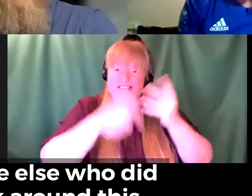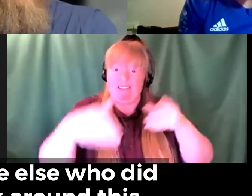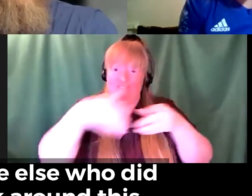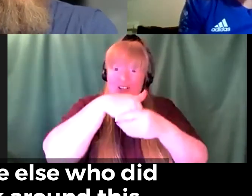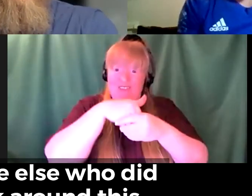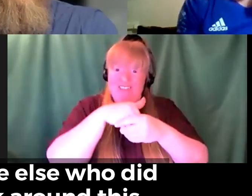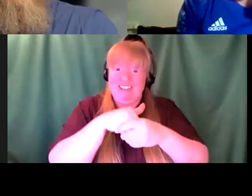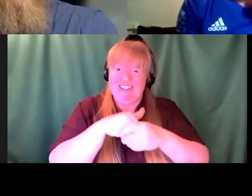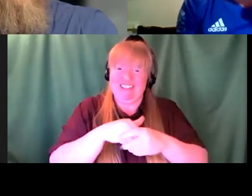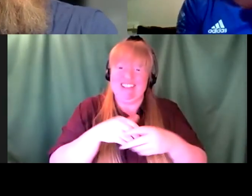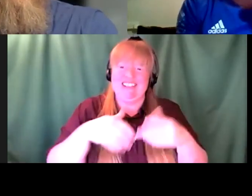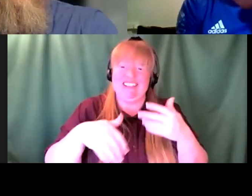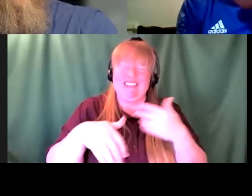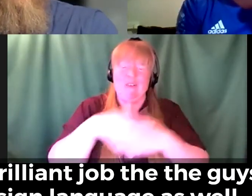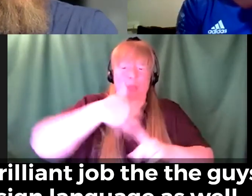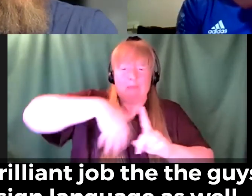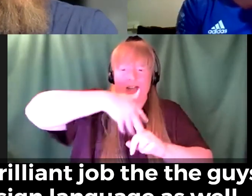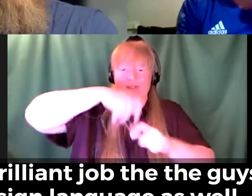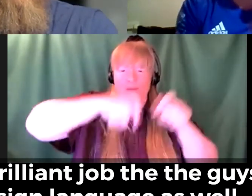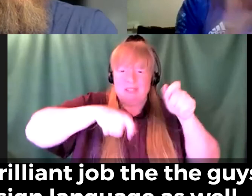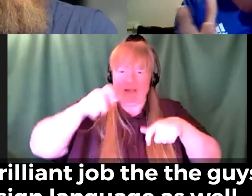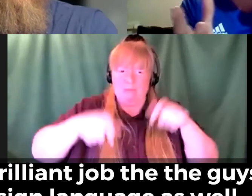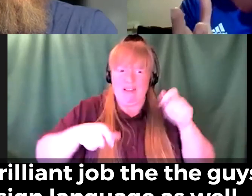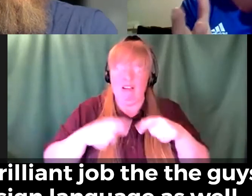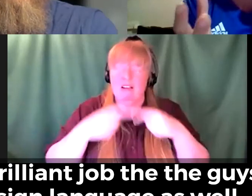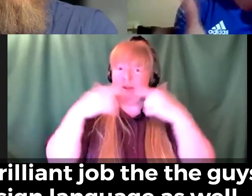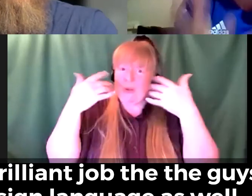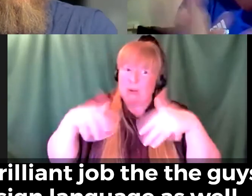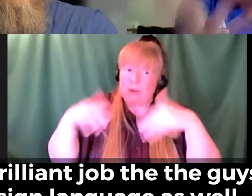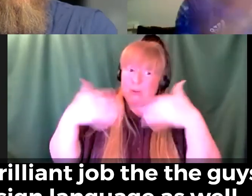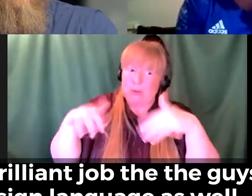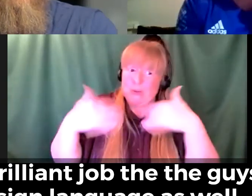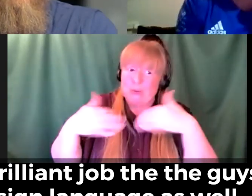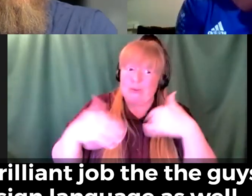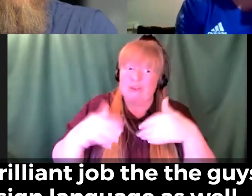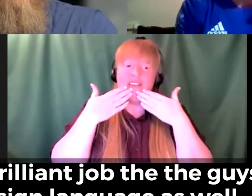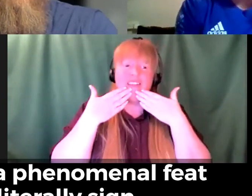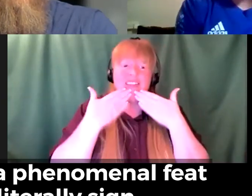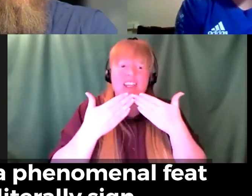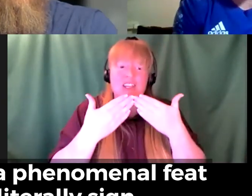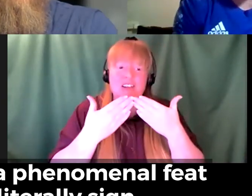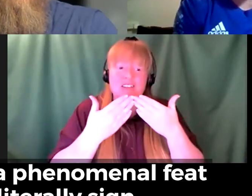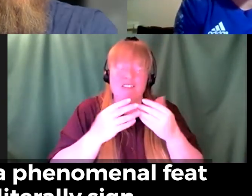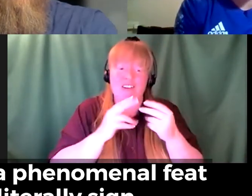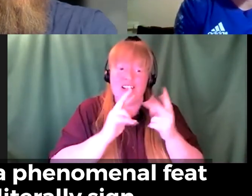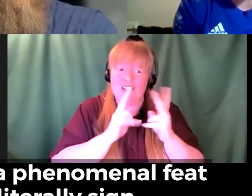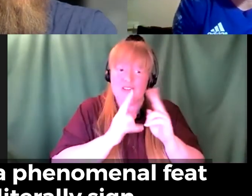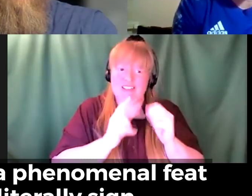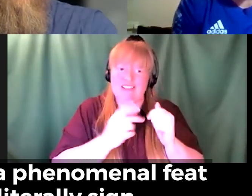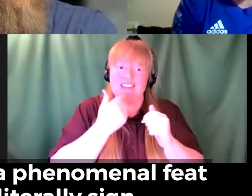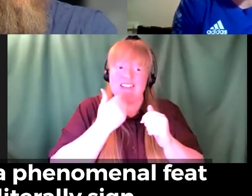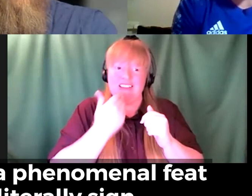all the work around this. And what a brilliant job the guys have done with the sign language as well. You know, what a